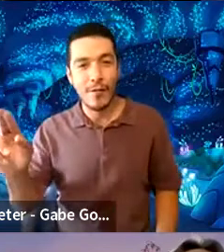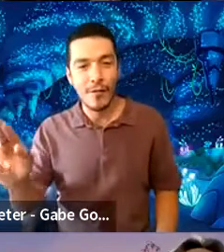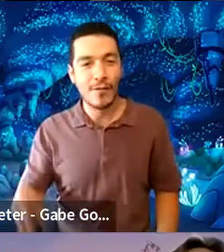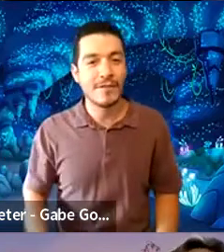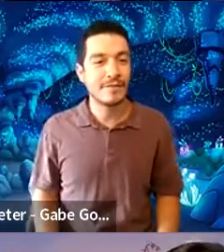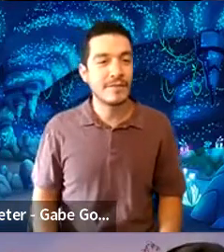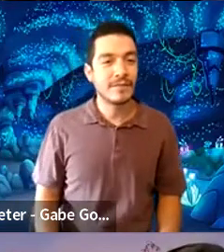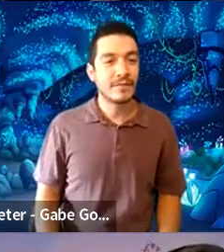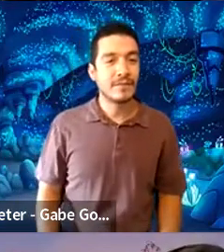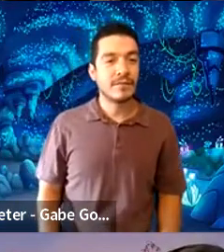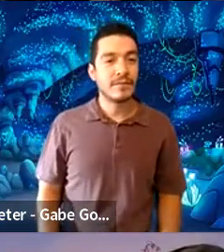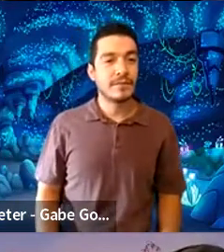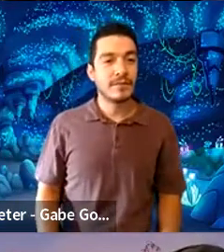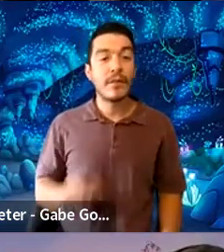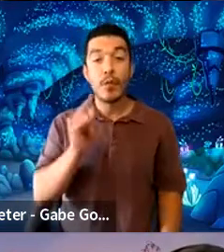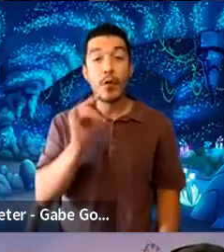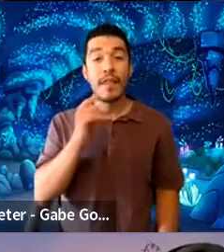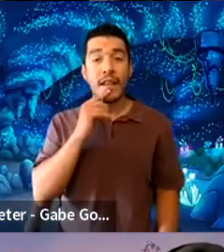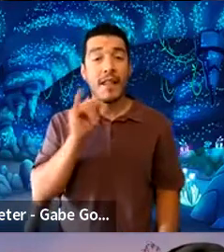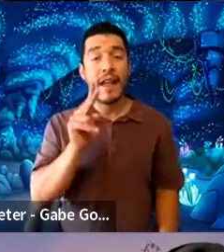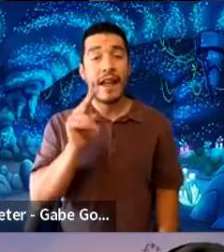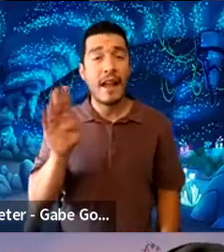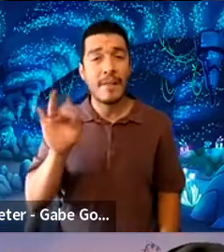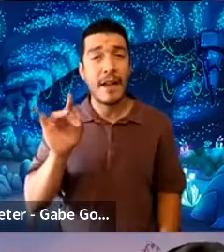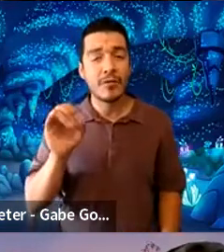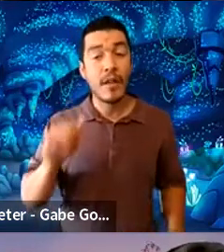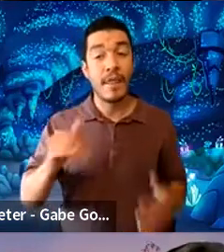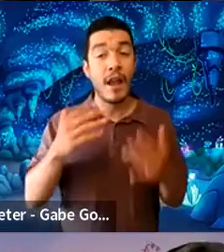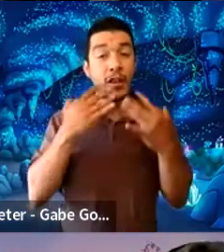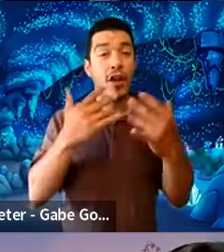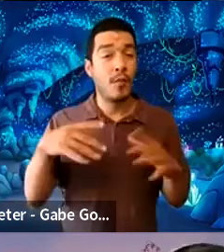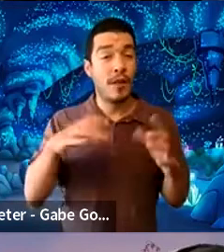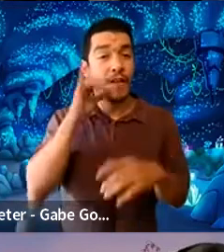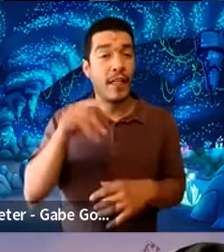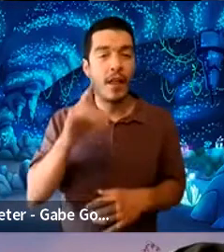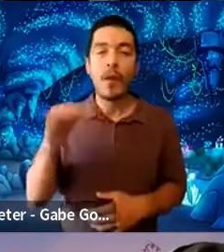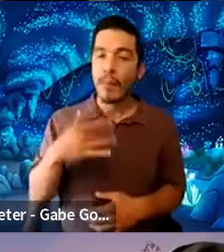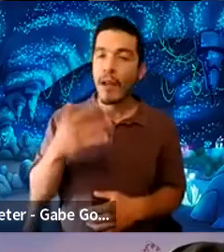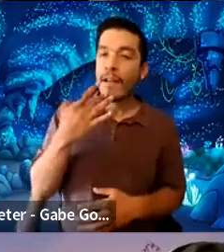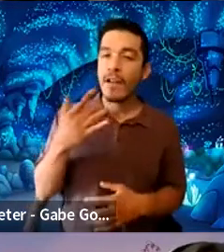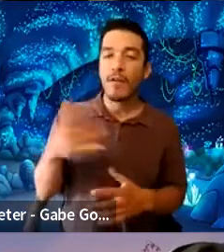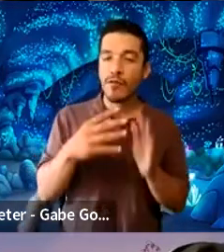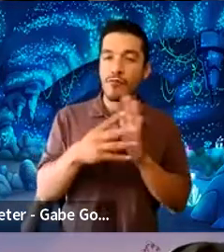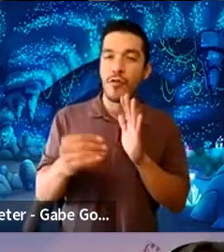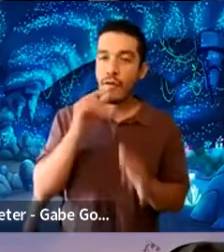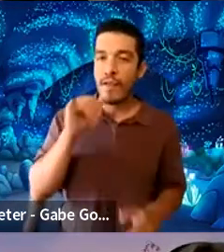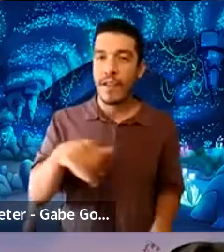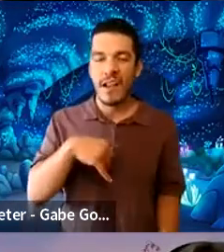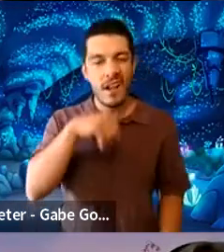And I will say the KB episode, the song that we did for that is one of my favorite songs that we recorded in the whole show. I love